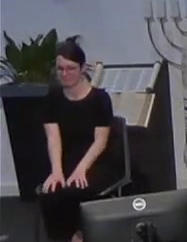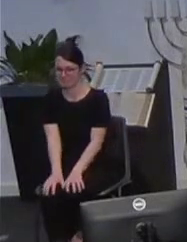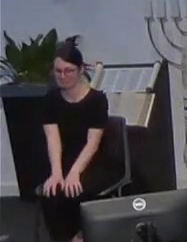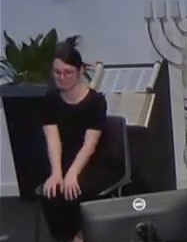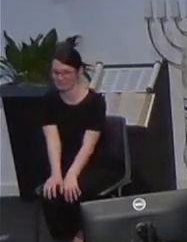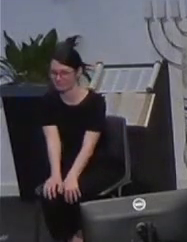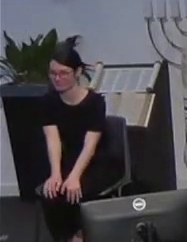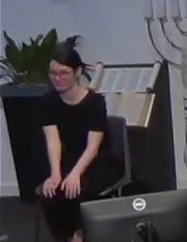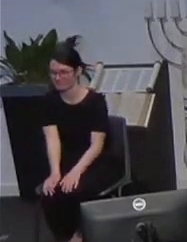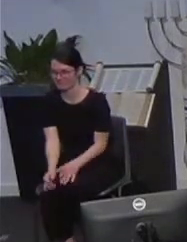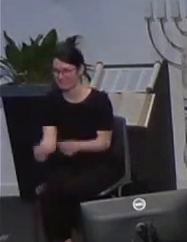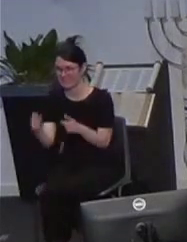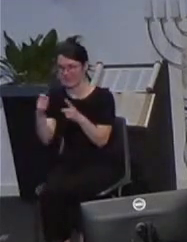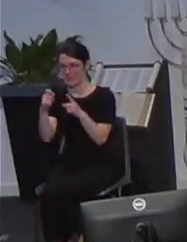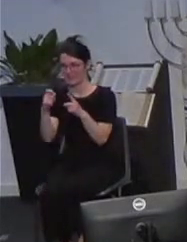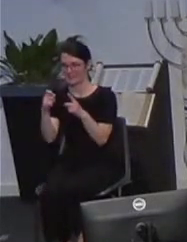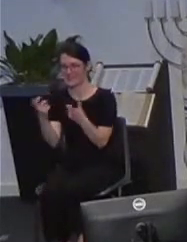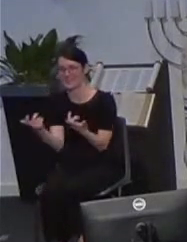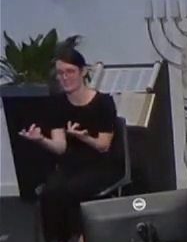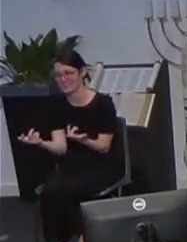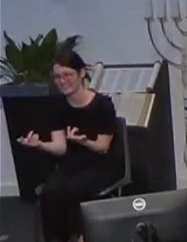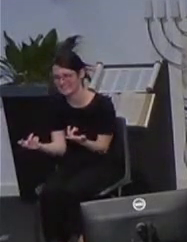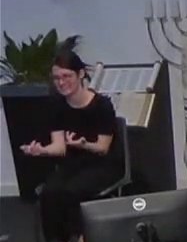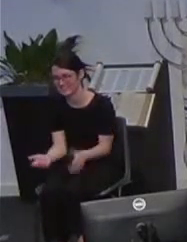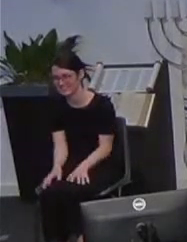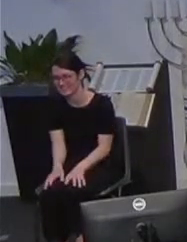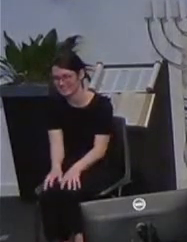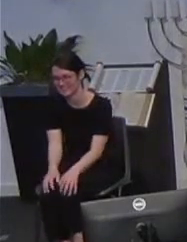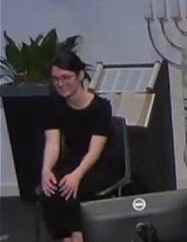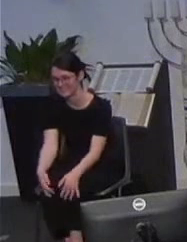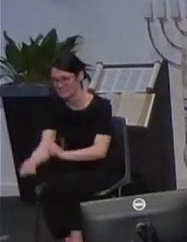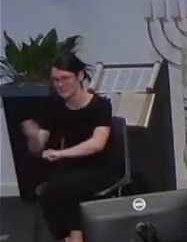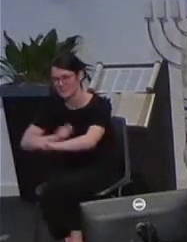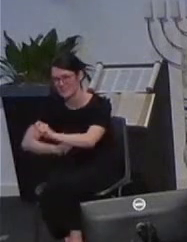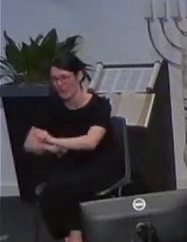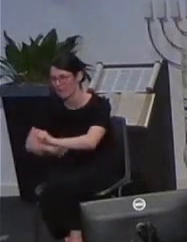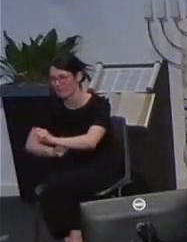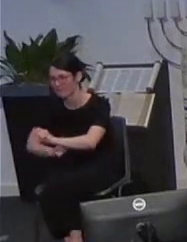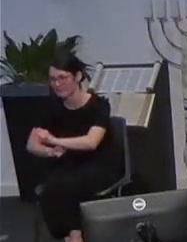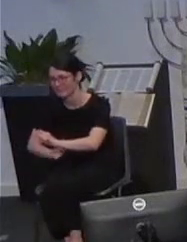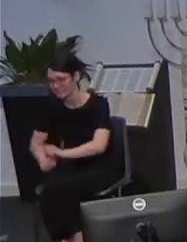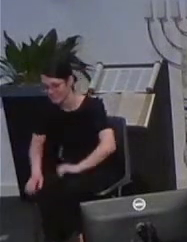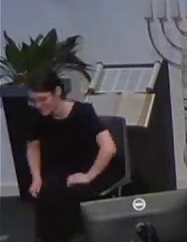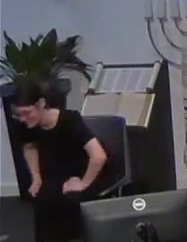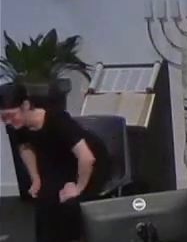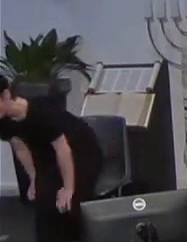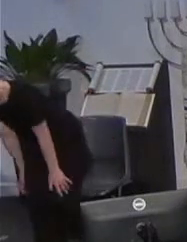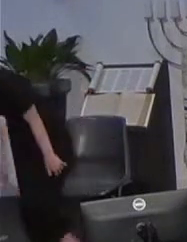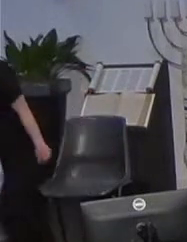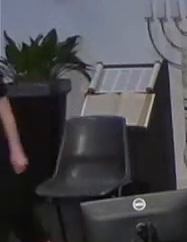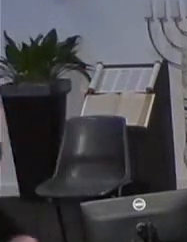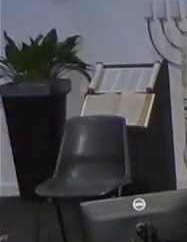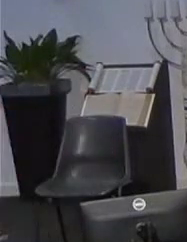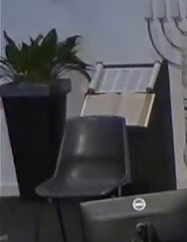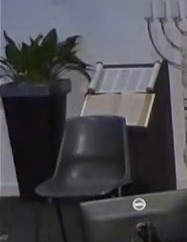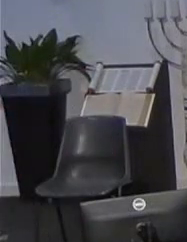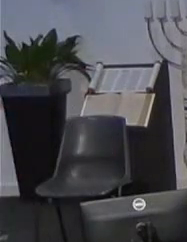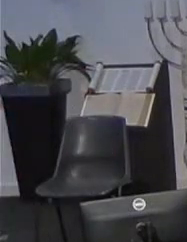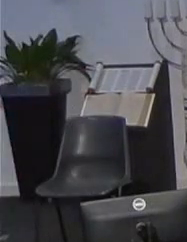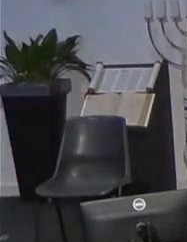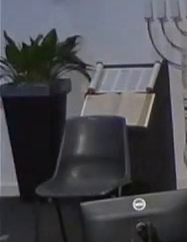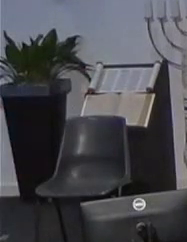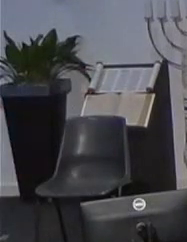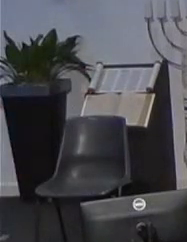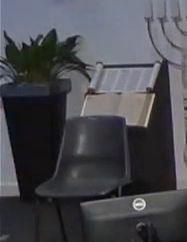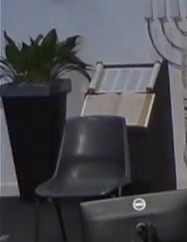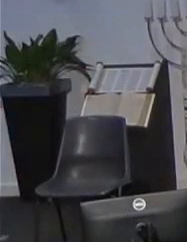in different ways. And it's almost like he kind of keeps switching the metaphor, and it can be a little bit